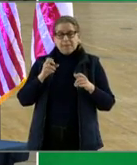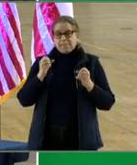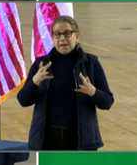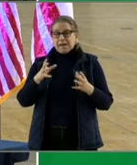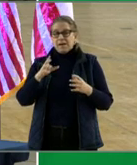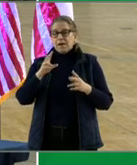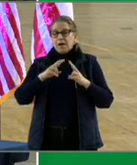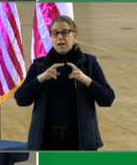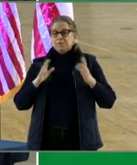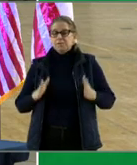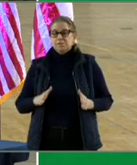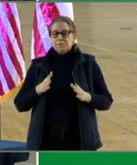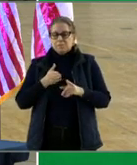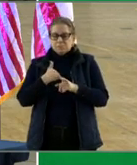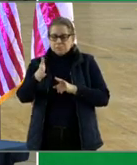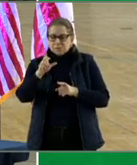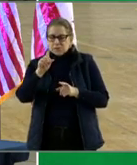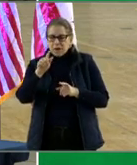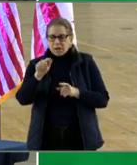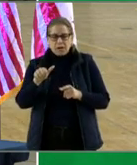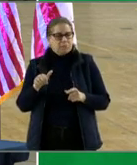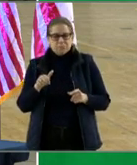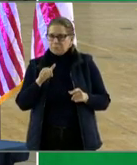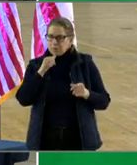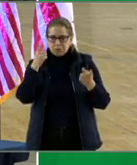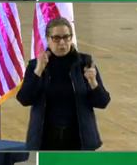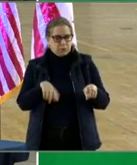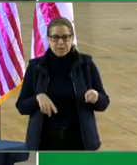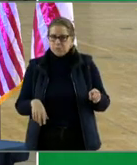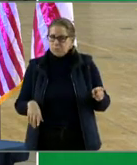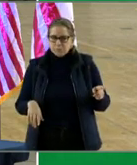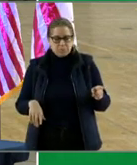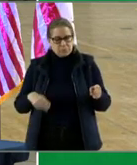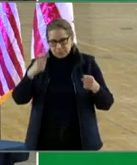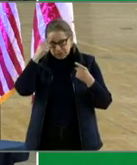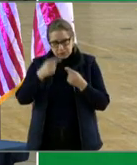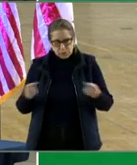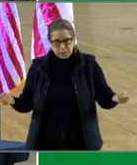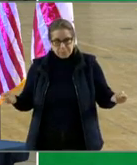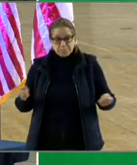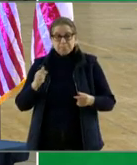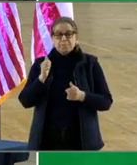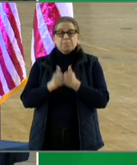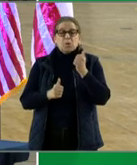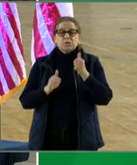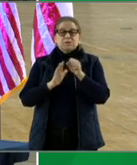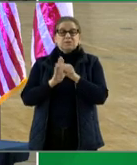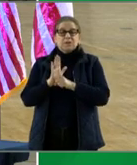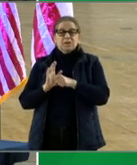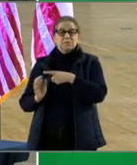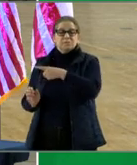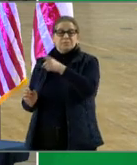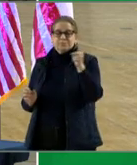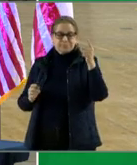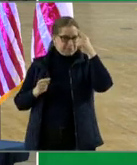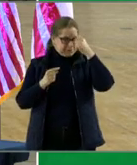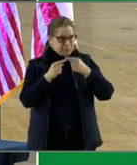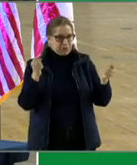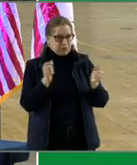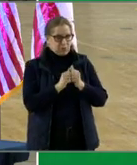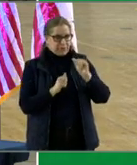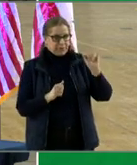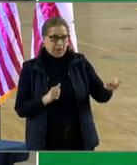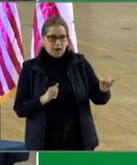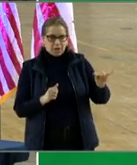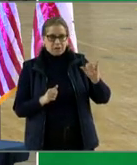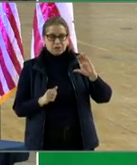models, or the impression that most state leaders are assuming will happen. So our model, the chime model that we